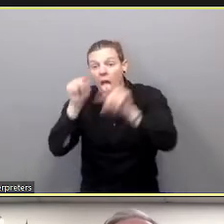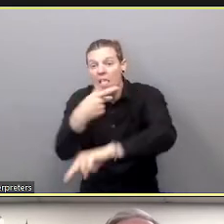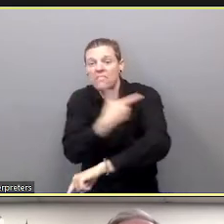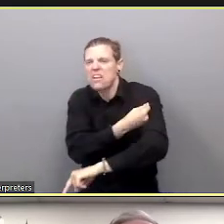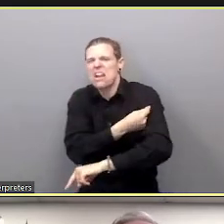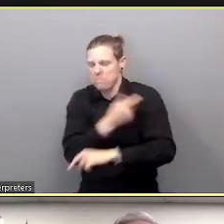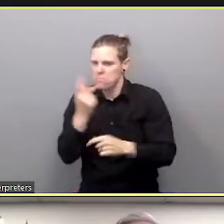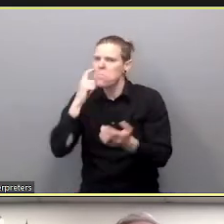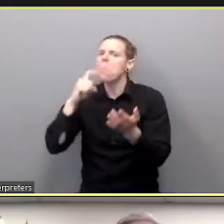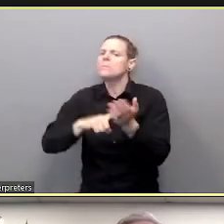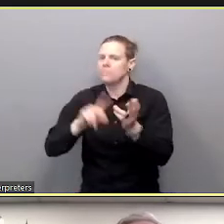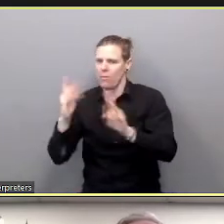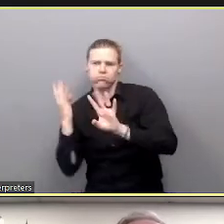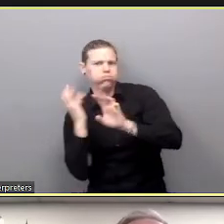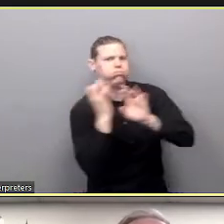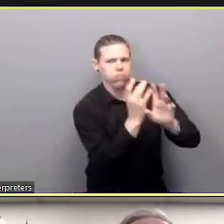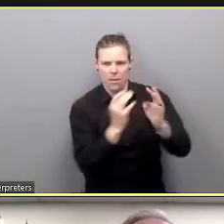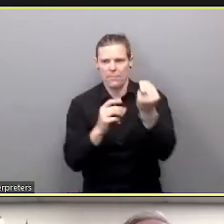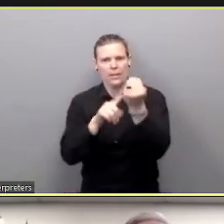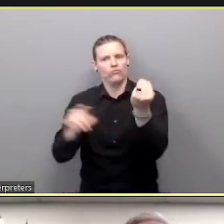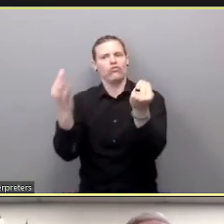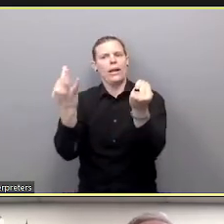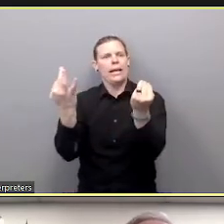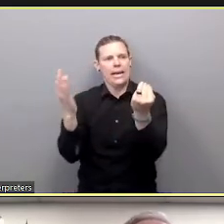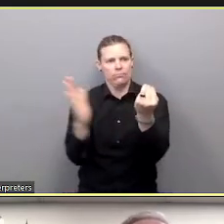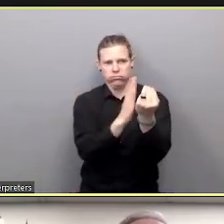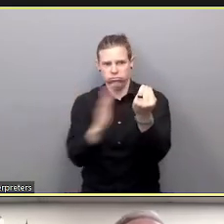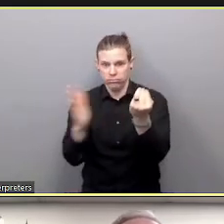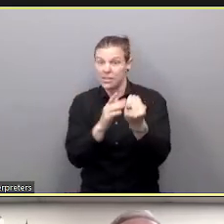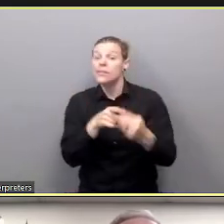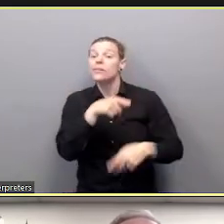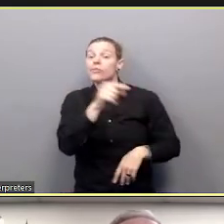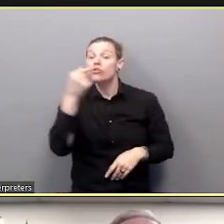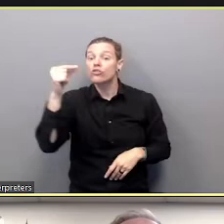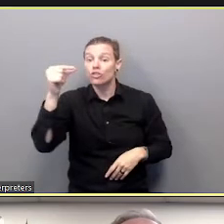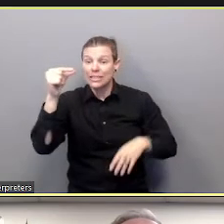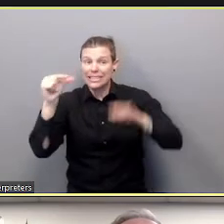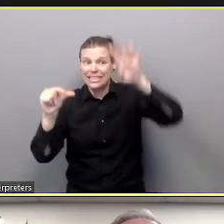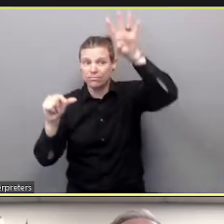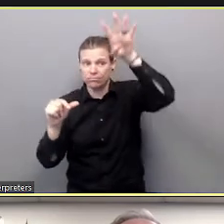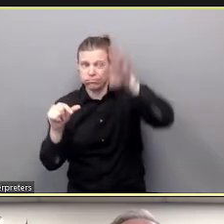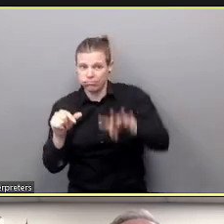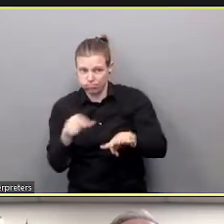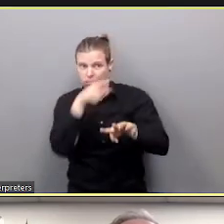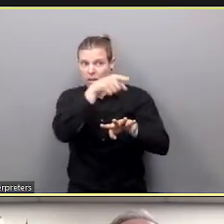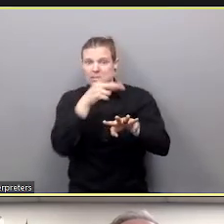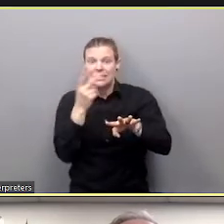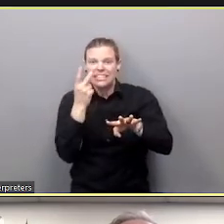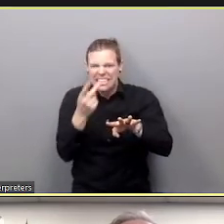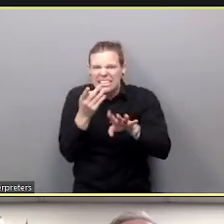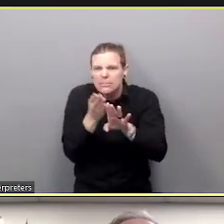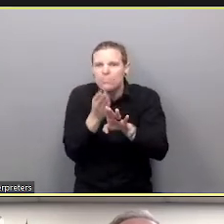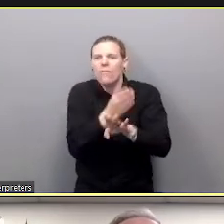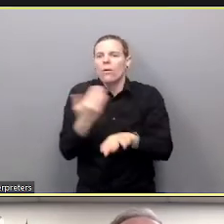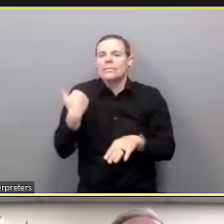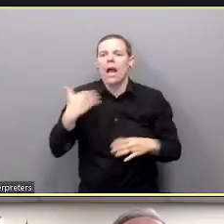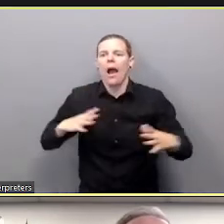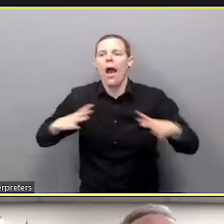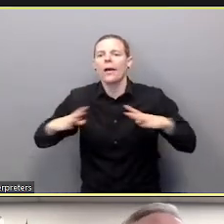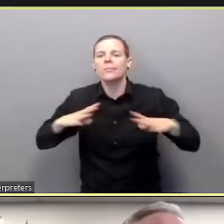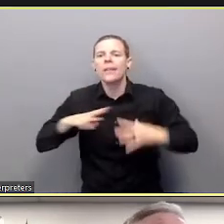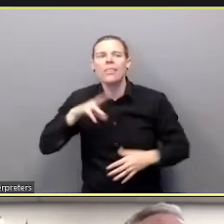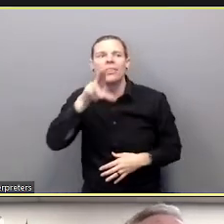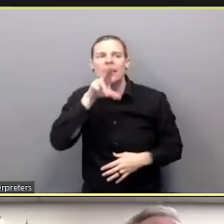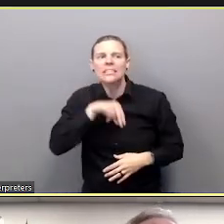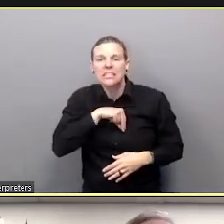the day before Thanksgiving or so, and then the numbers were a little bit lower. You can see are the day before Thanksgiving,